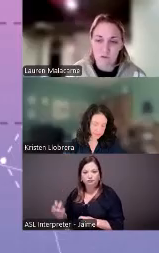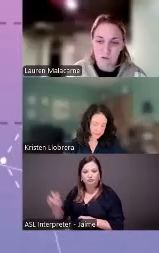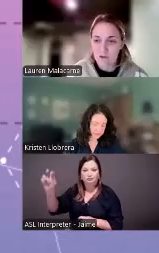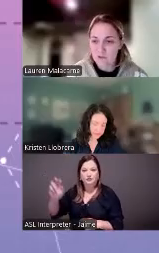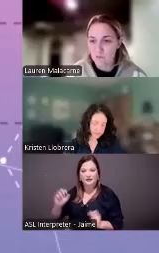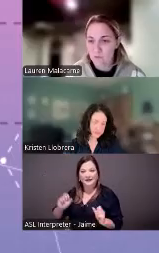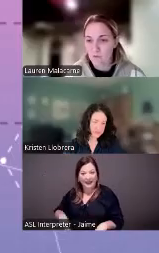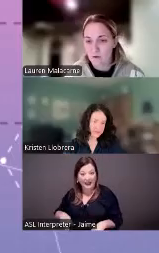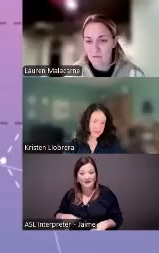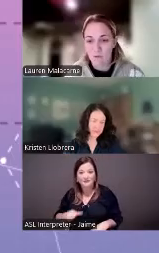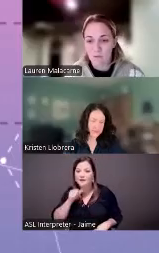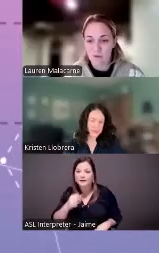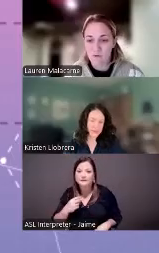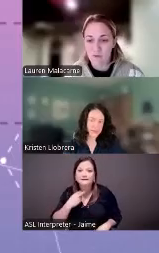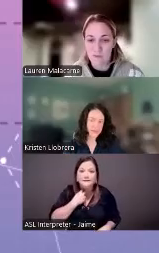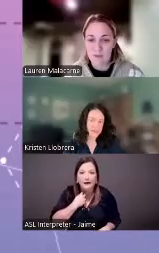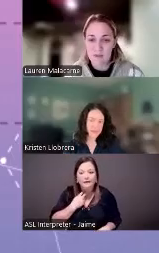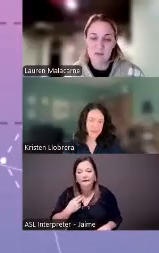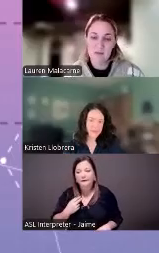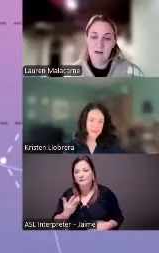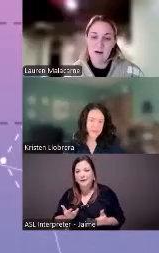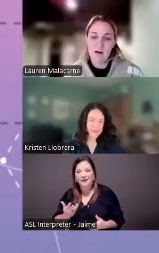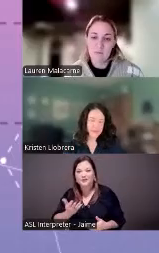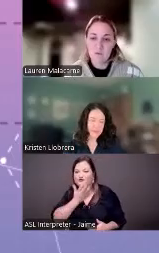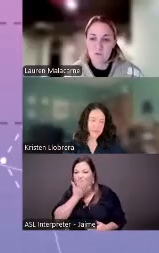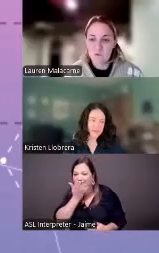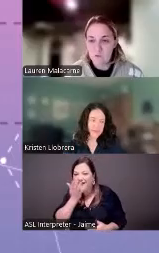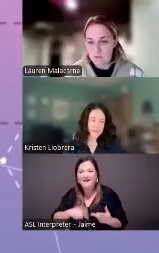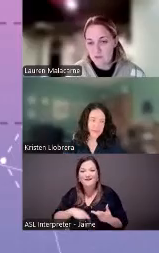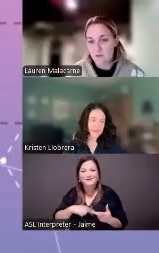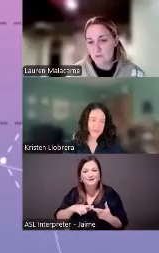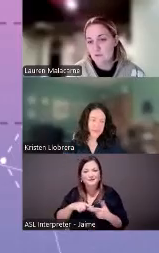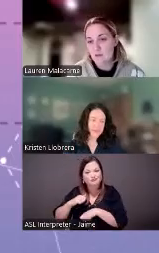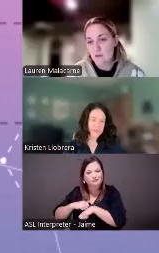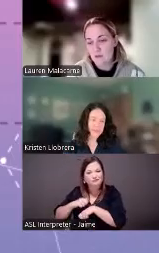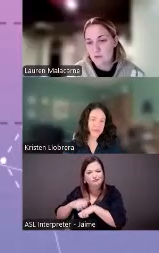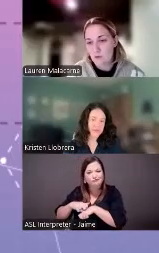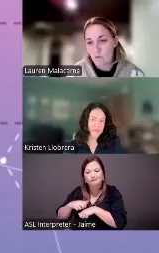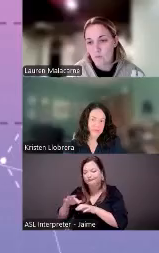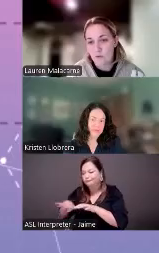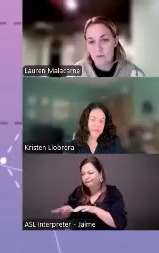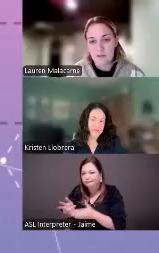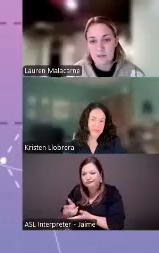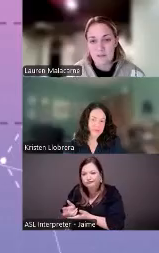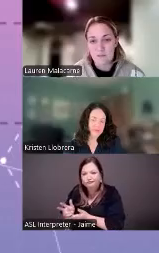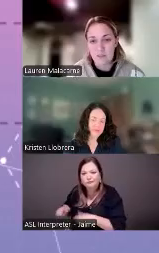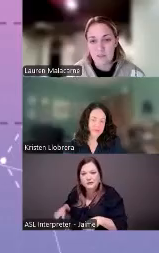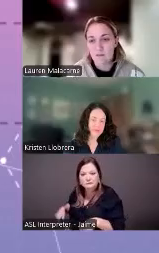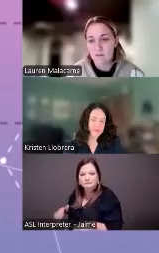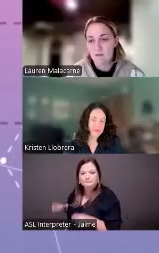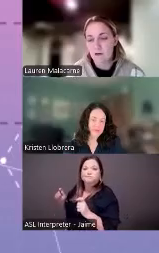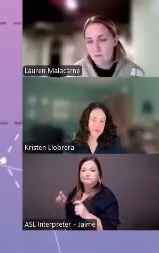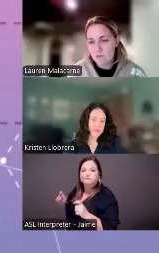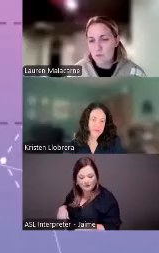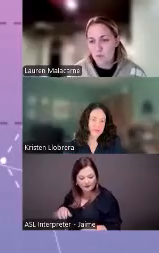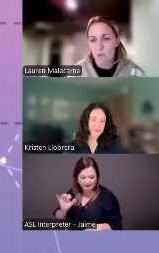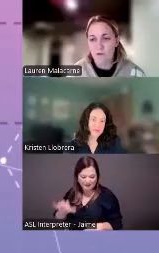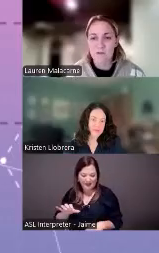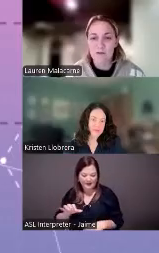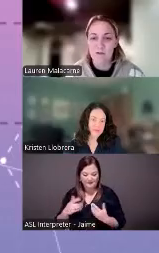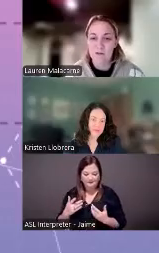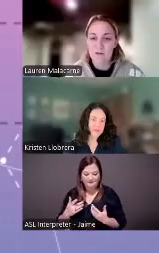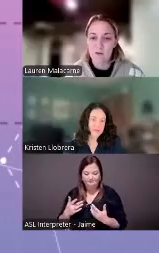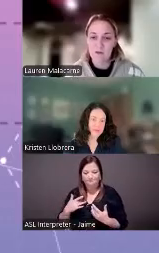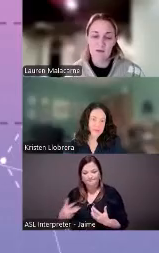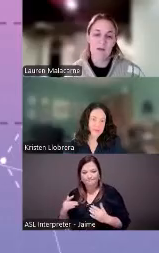like, grass or gravel or whatever it may be. So those wheelie skills and things that go along with that tend to be kind of things we put more